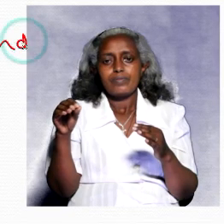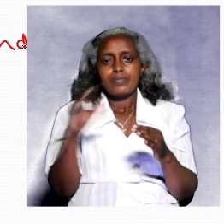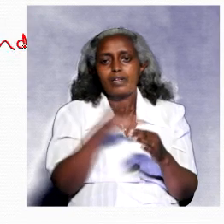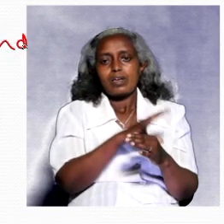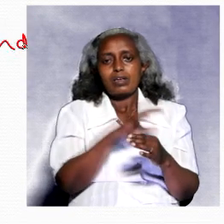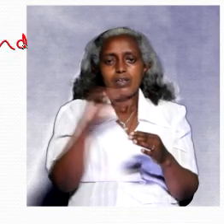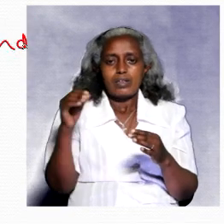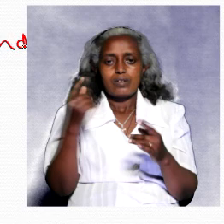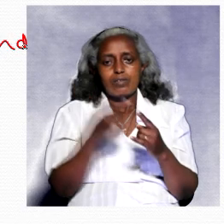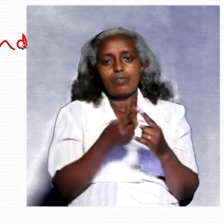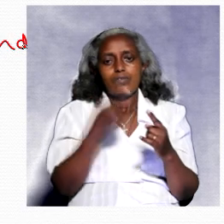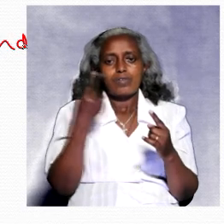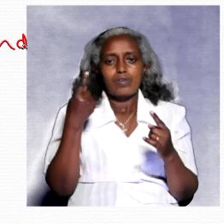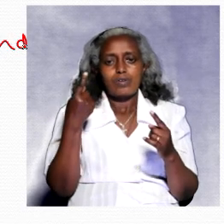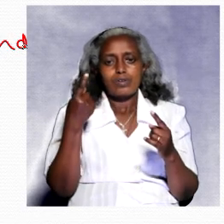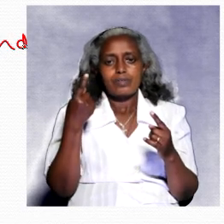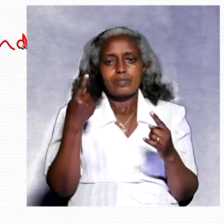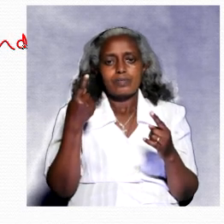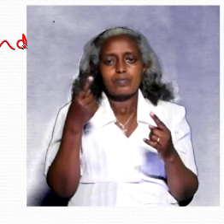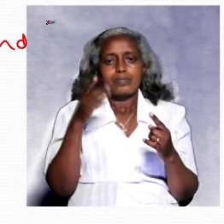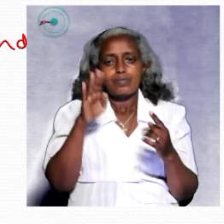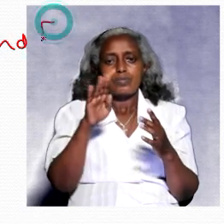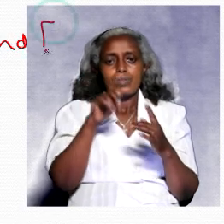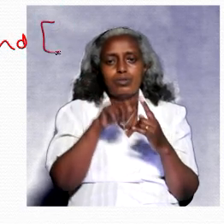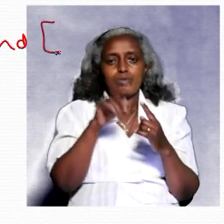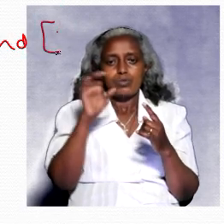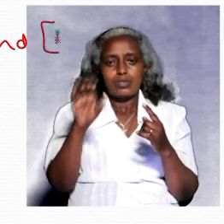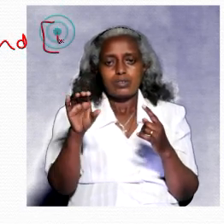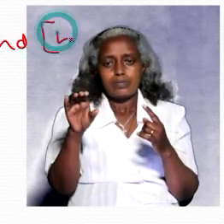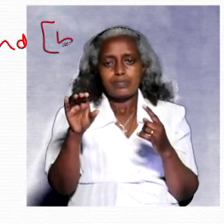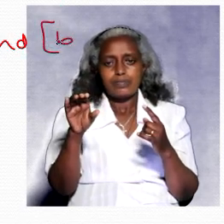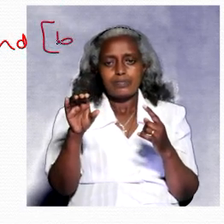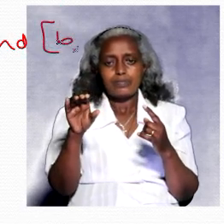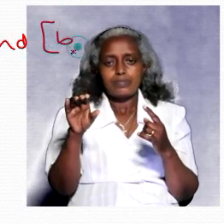and from b to c,